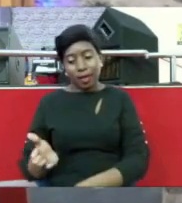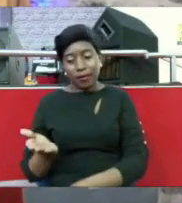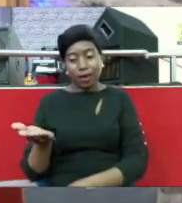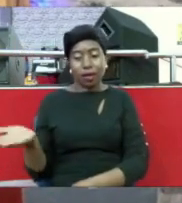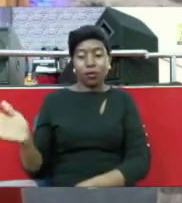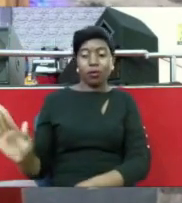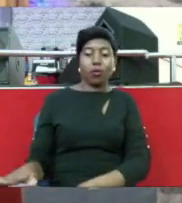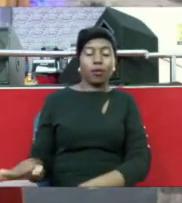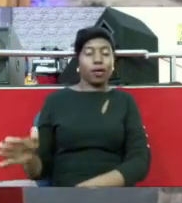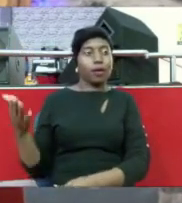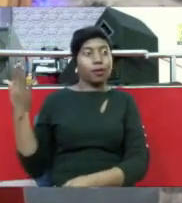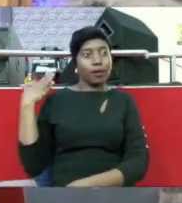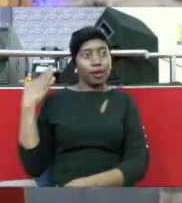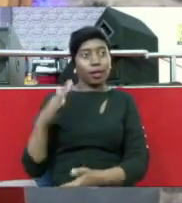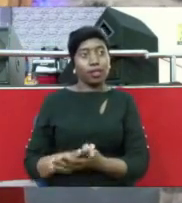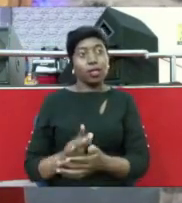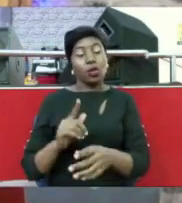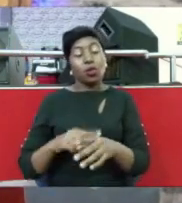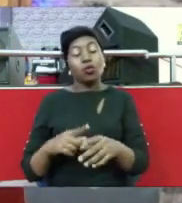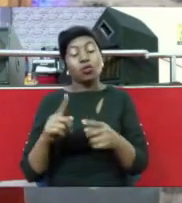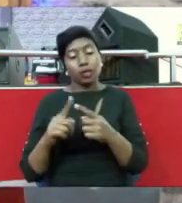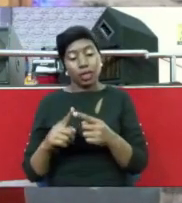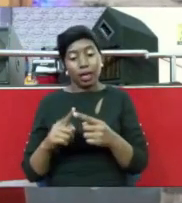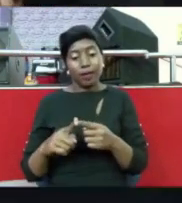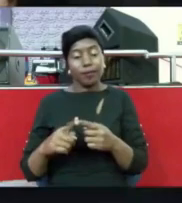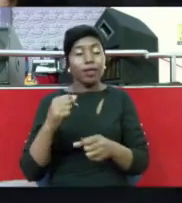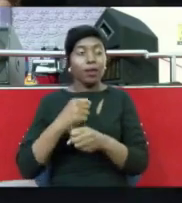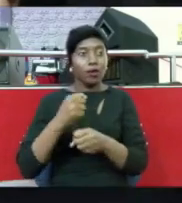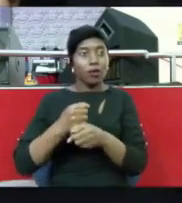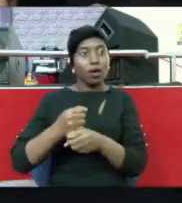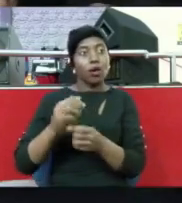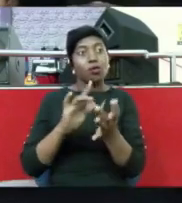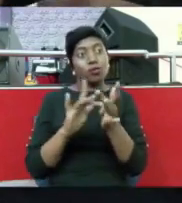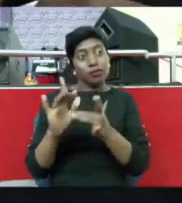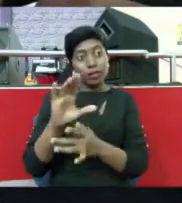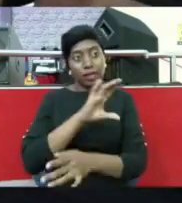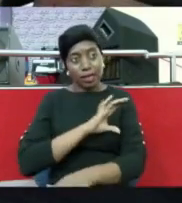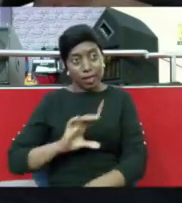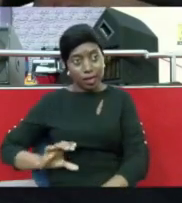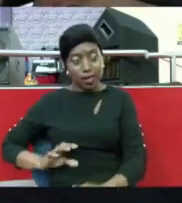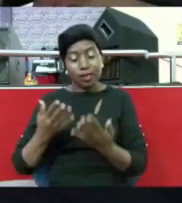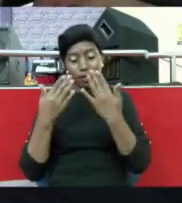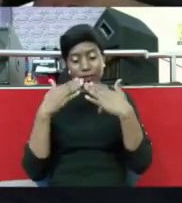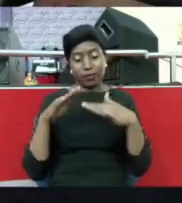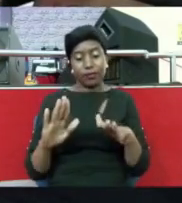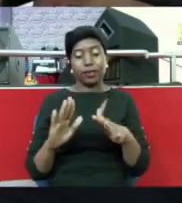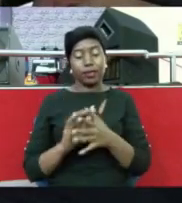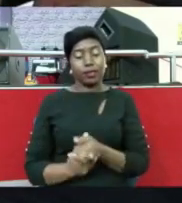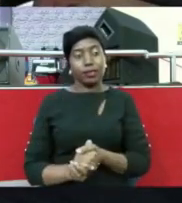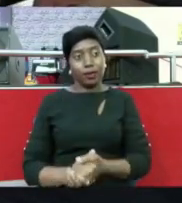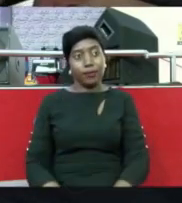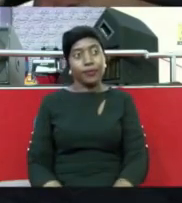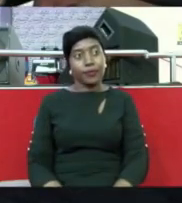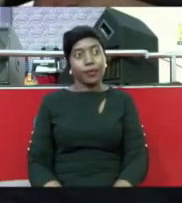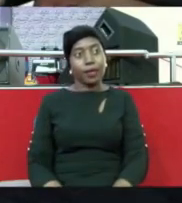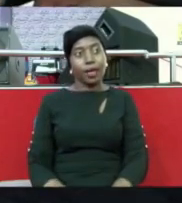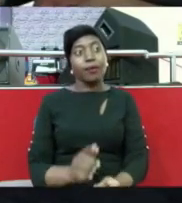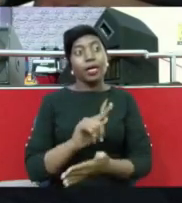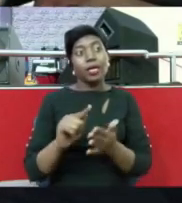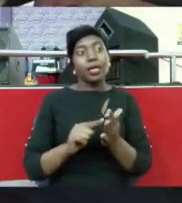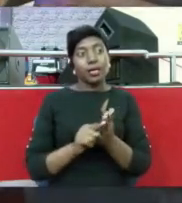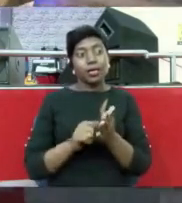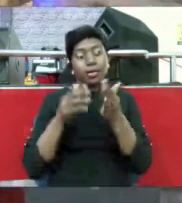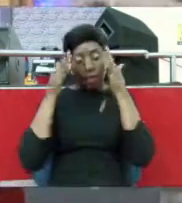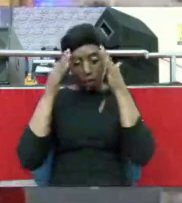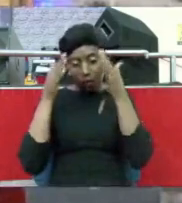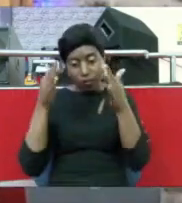Na usinyamaze. Until the cause of Christ is built up. Mpaka majukumu ya Kristo yatimilike. This is the commitment that we need